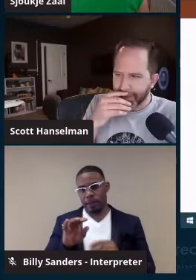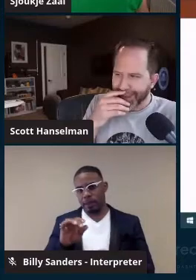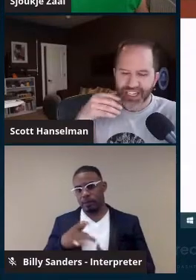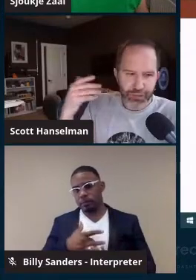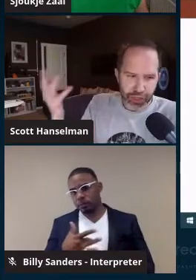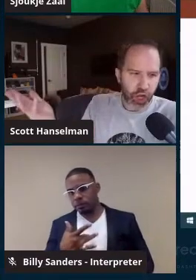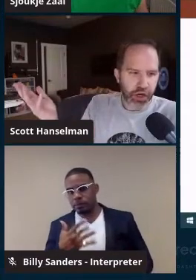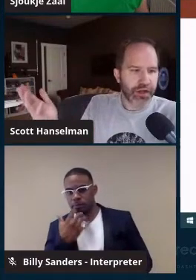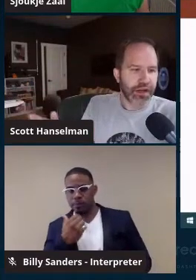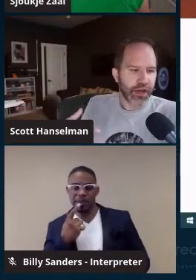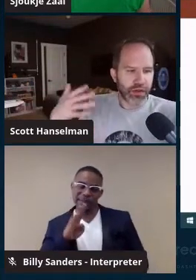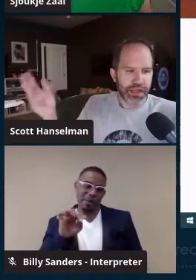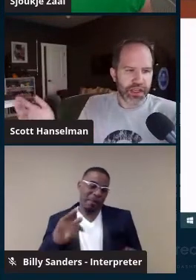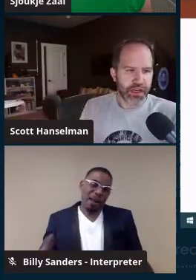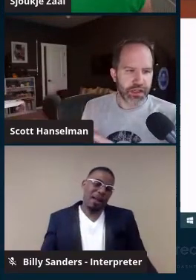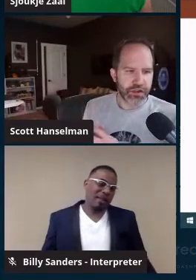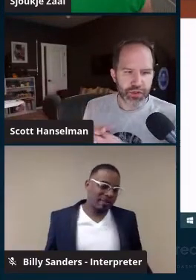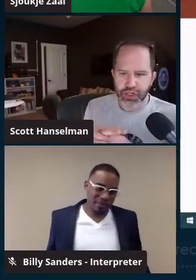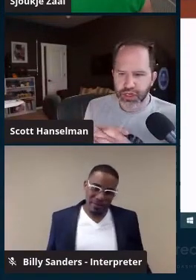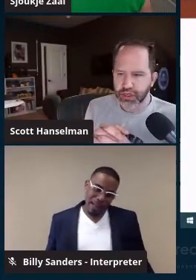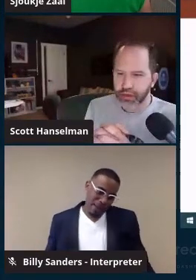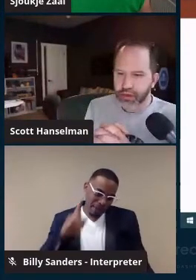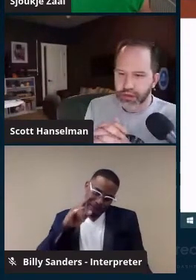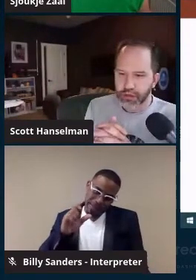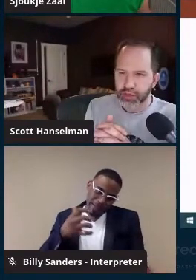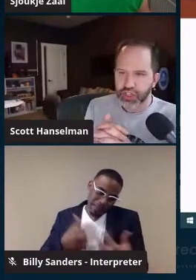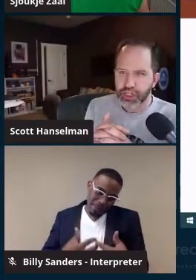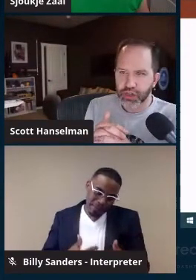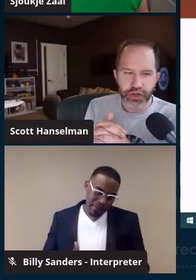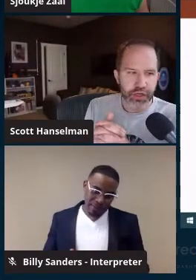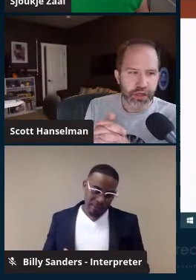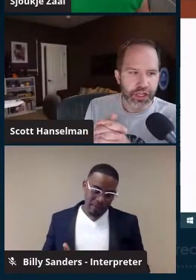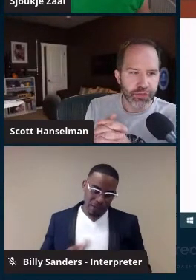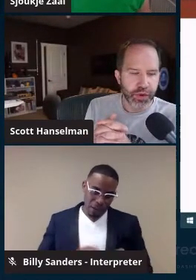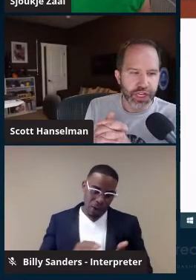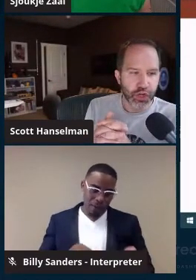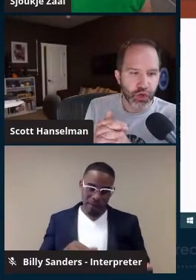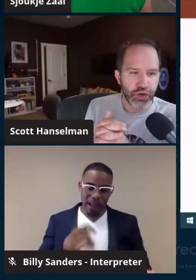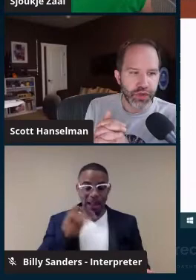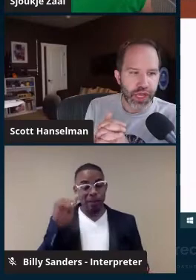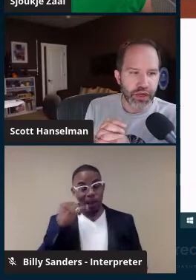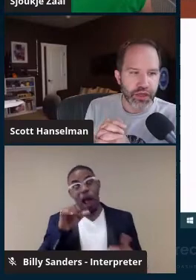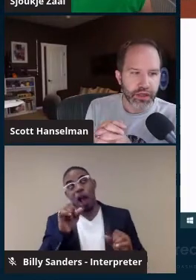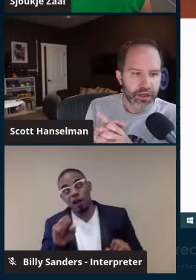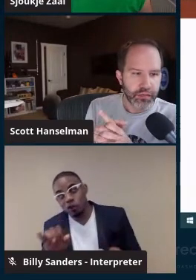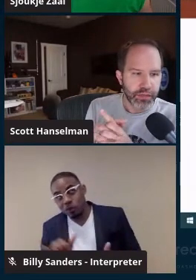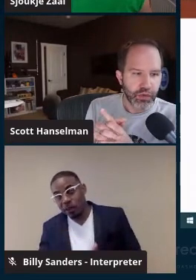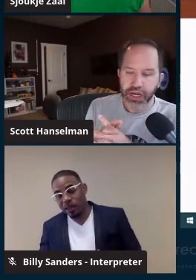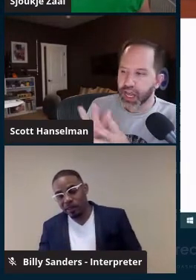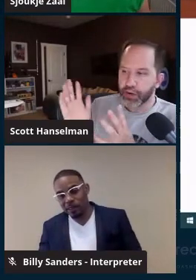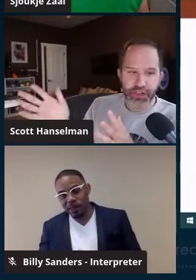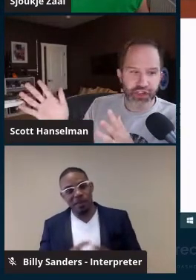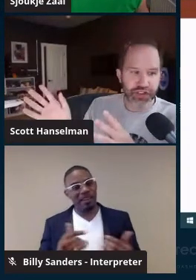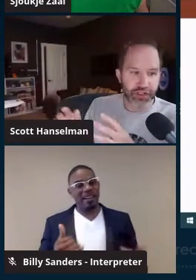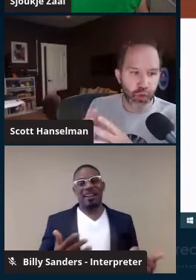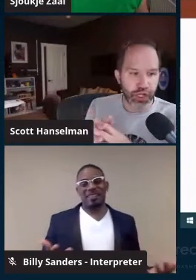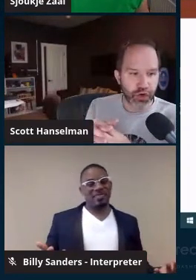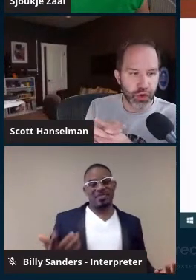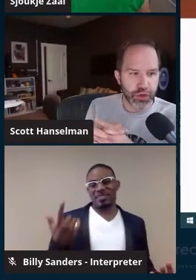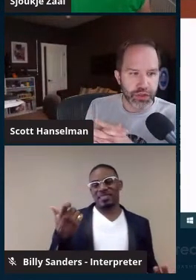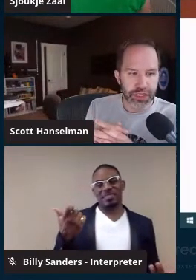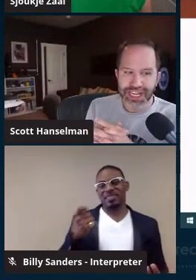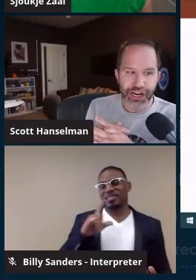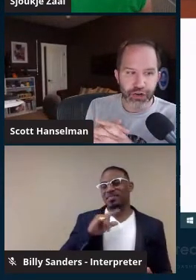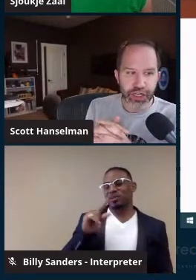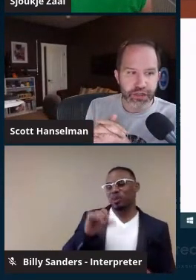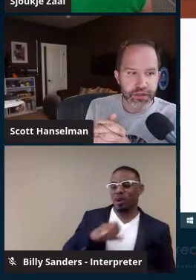mean, it's a blog. I don't think it needs machine learning. I suppose I could do that, but right now it's just a